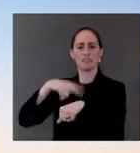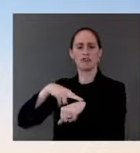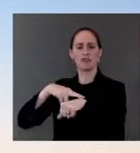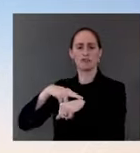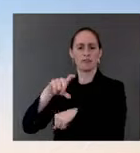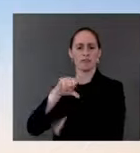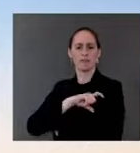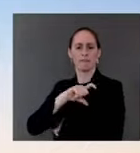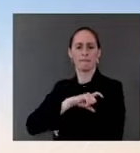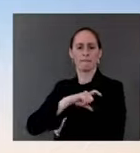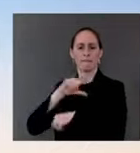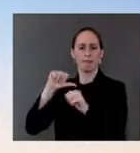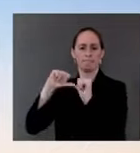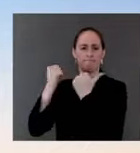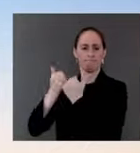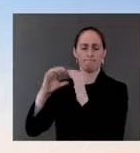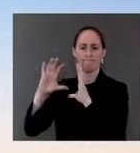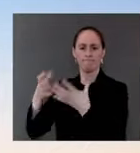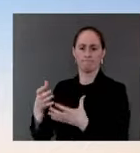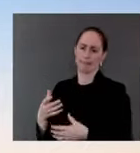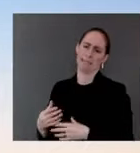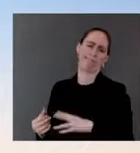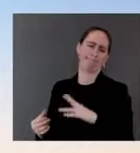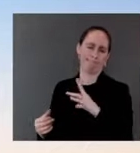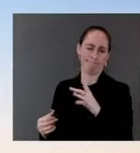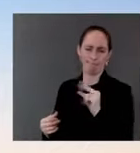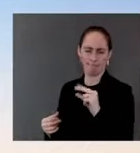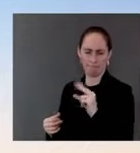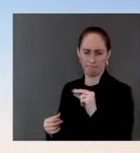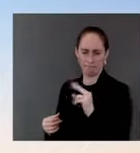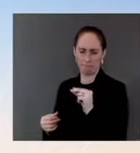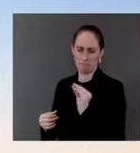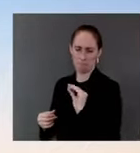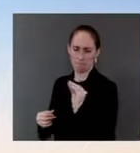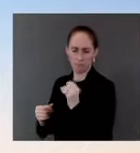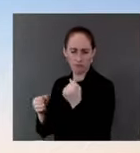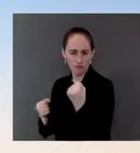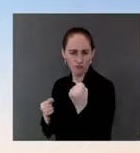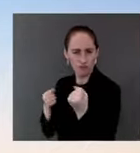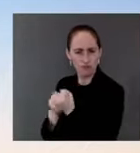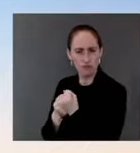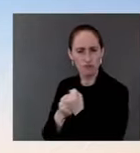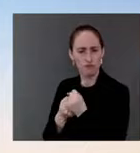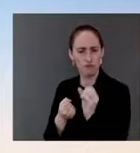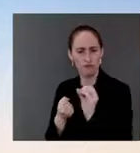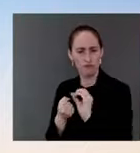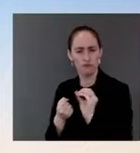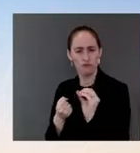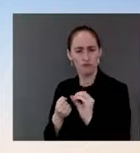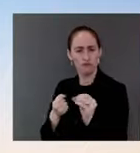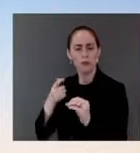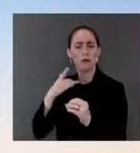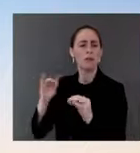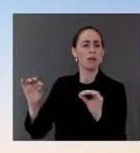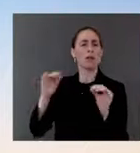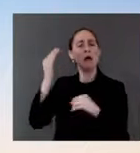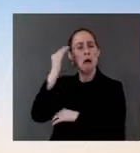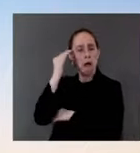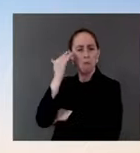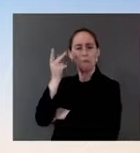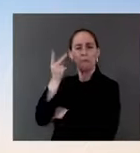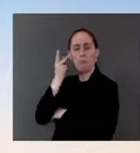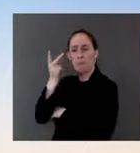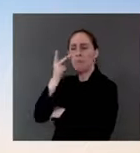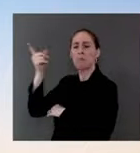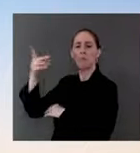earlier this week. I already have lengthy statements from the White House and the DOJ detailing and countering some of the points that they made.